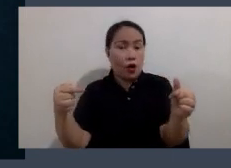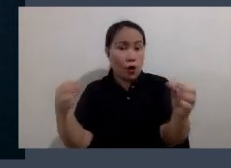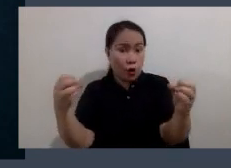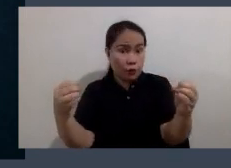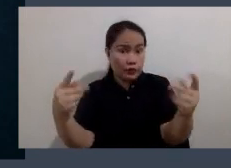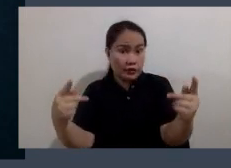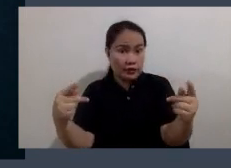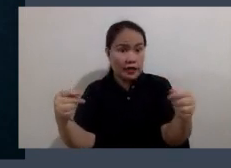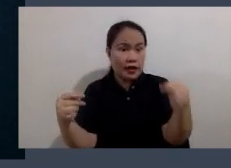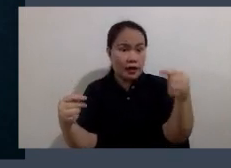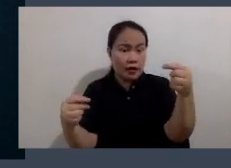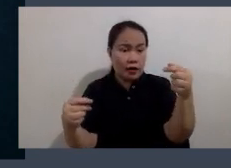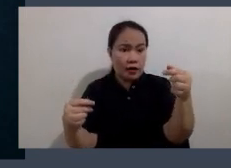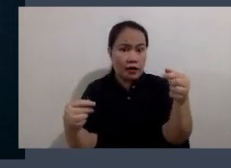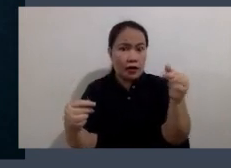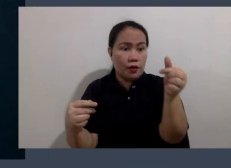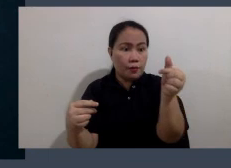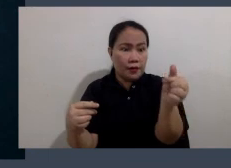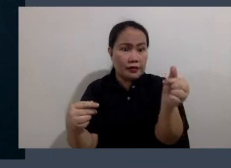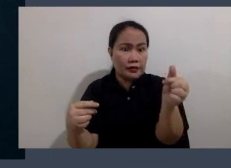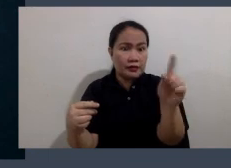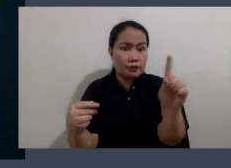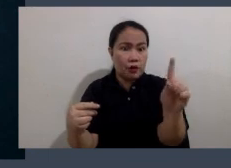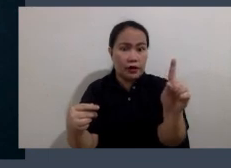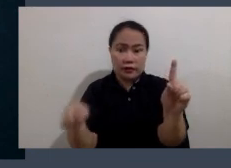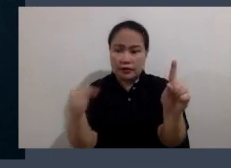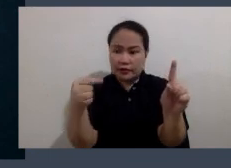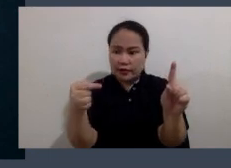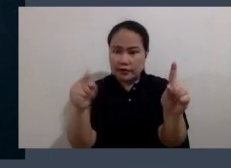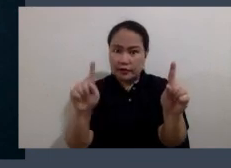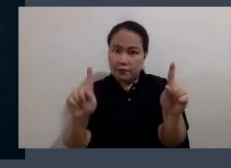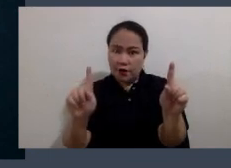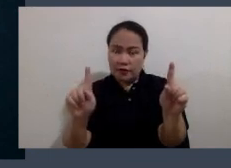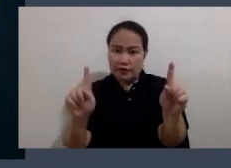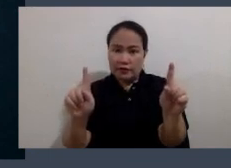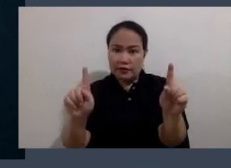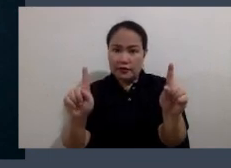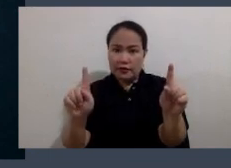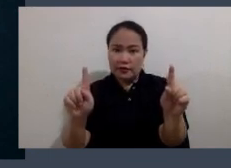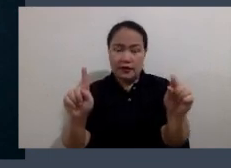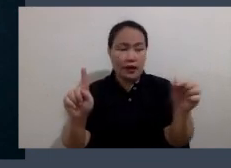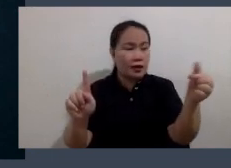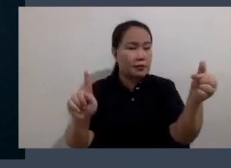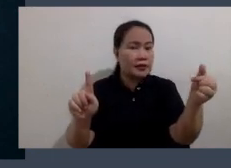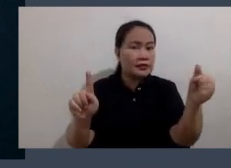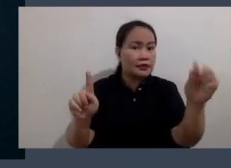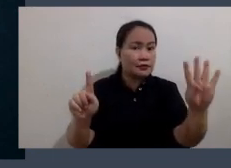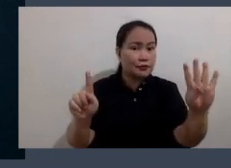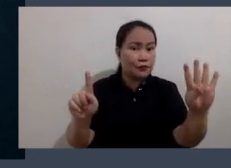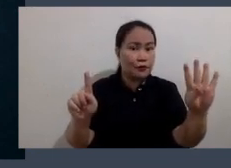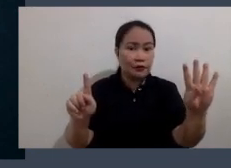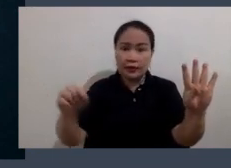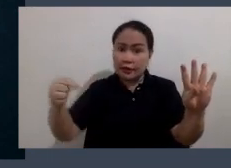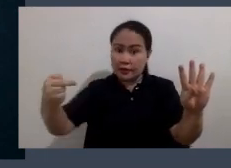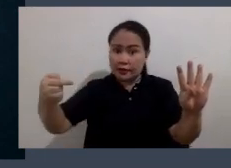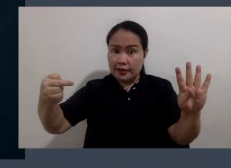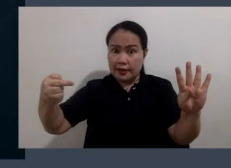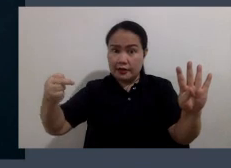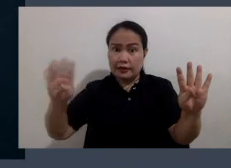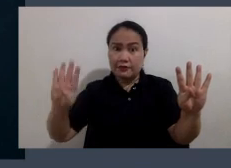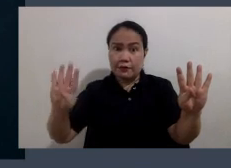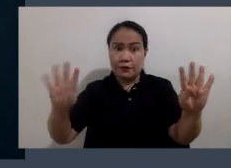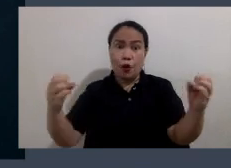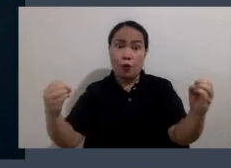opposite. So, ang opposite ni negative 1 ay positive 1. Ang opposite ni negative 4 ay positive 4. Or